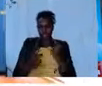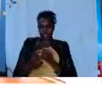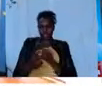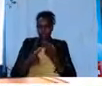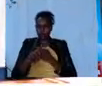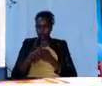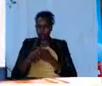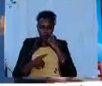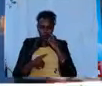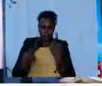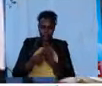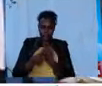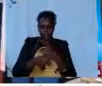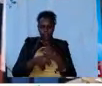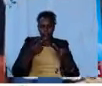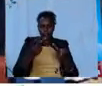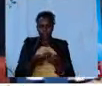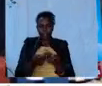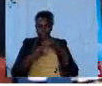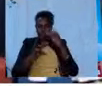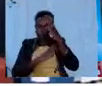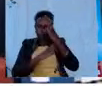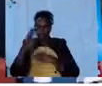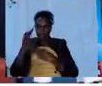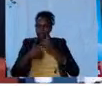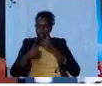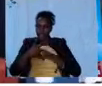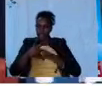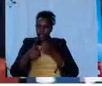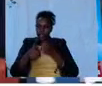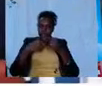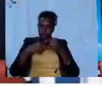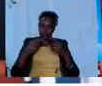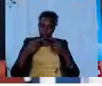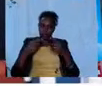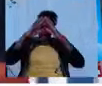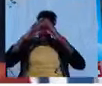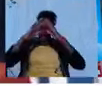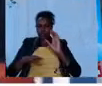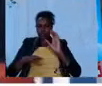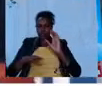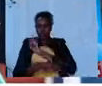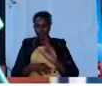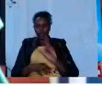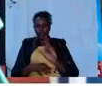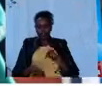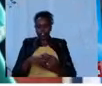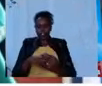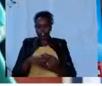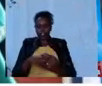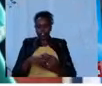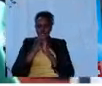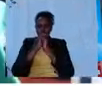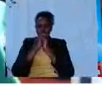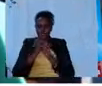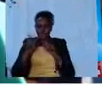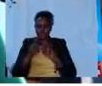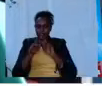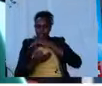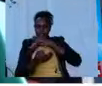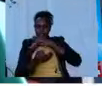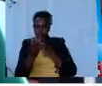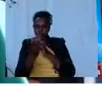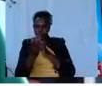and various places in the world, as we come to the house of the Lord this morning to worship and praise Him and to have a fellowship with